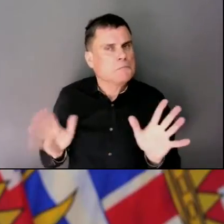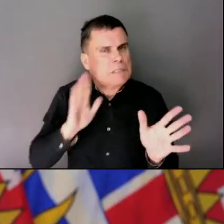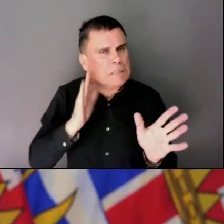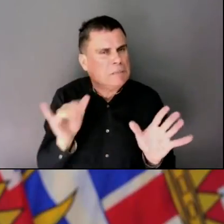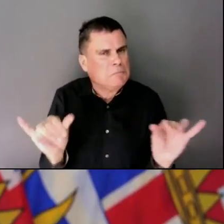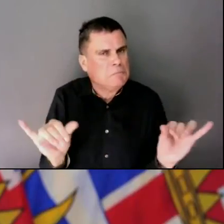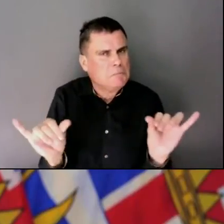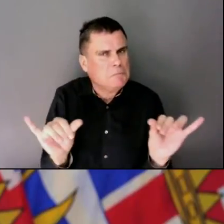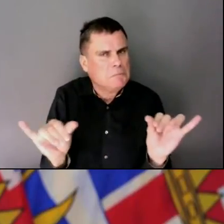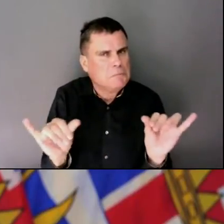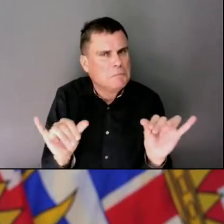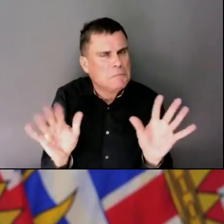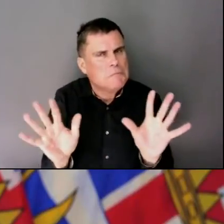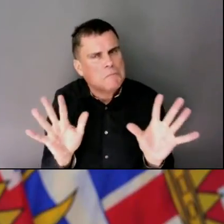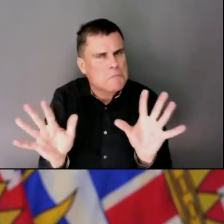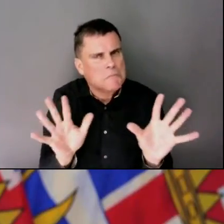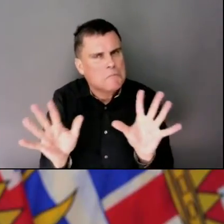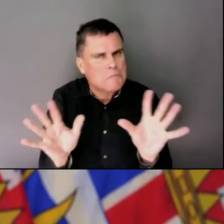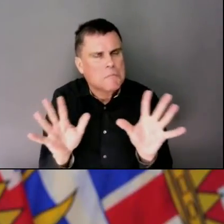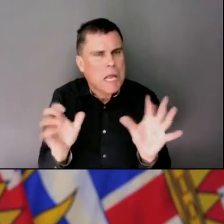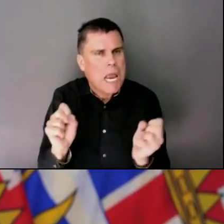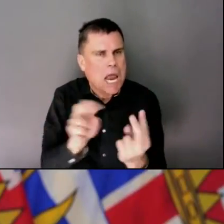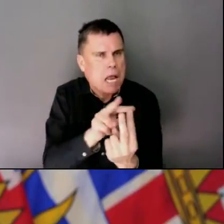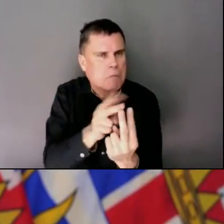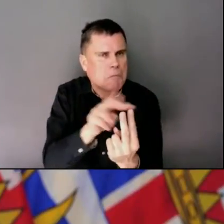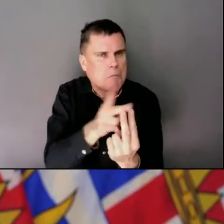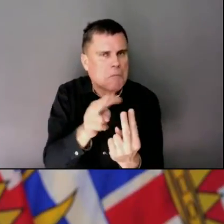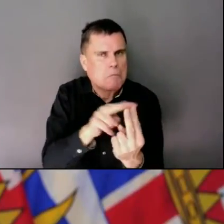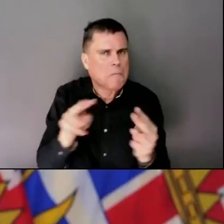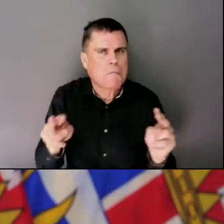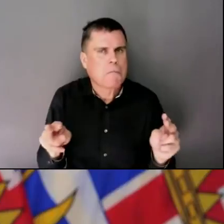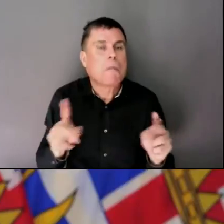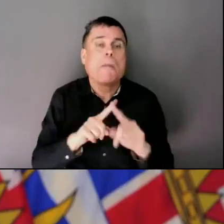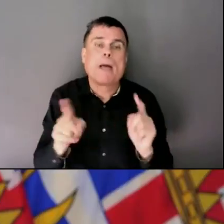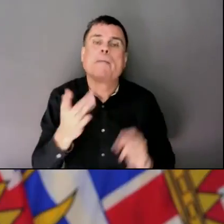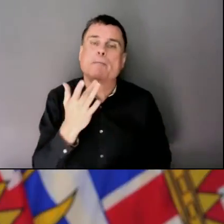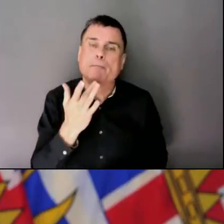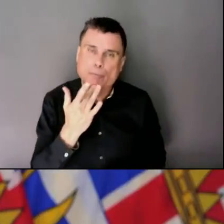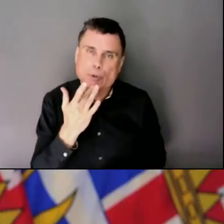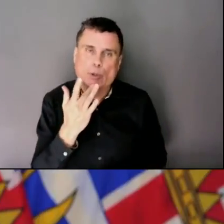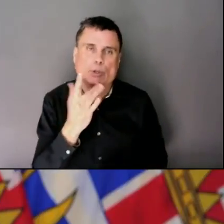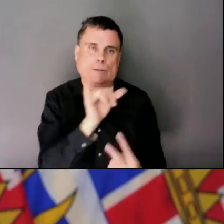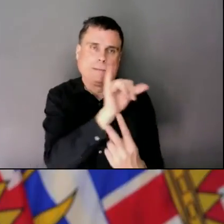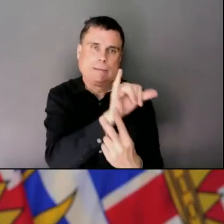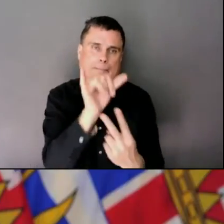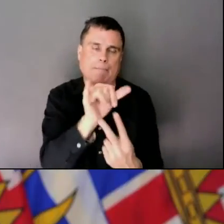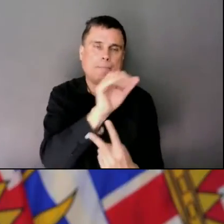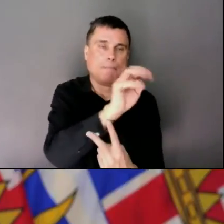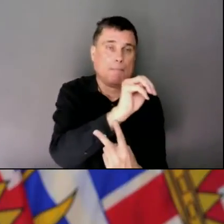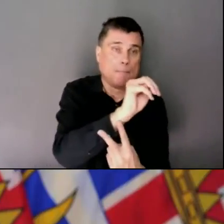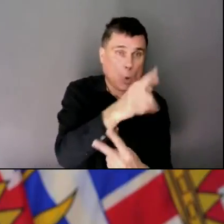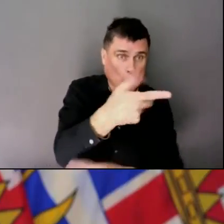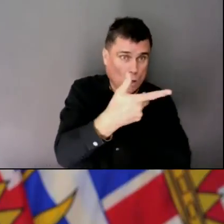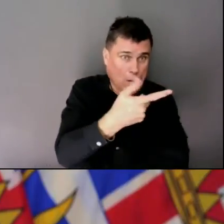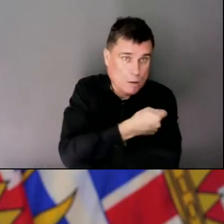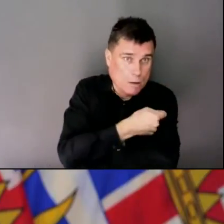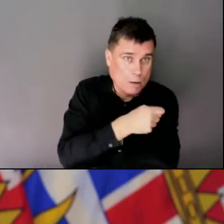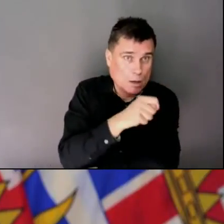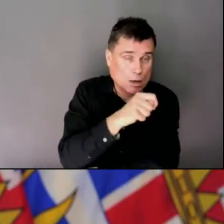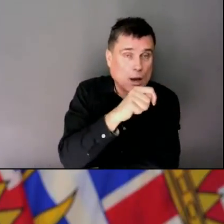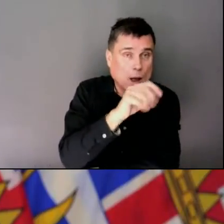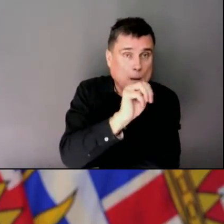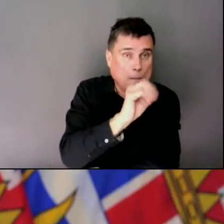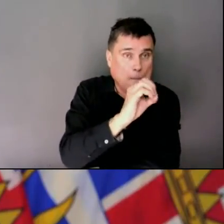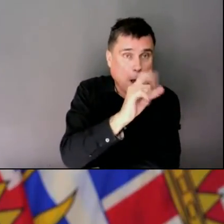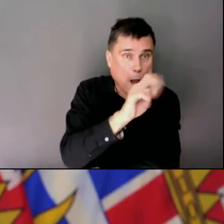interchangeable. But that is a last resort. It's only if the original vaccine is not